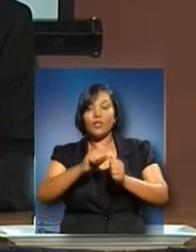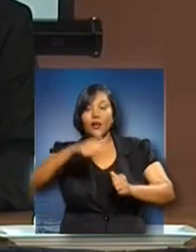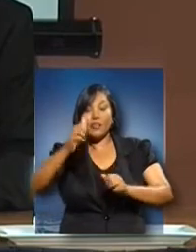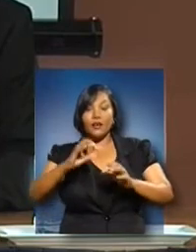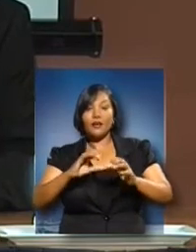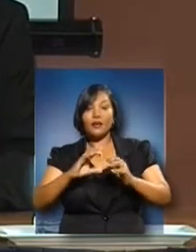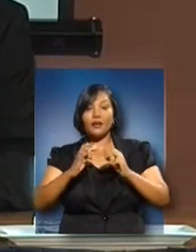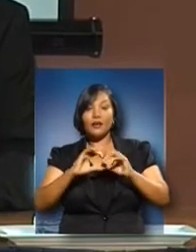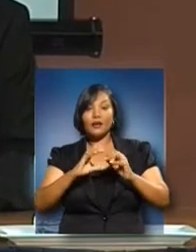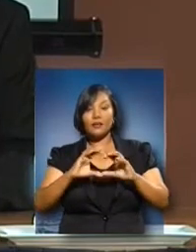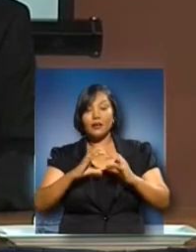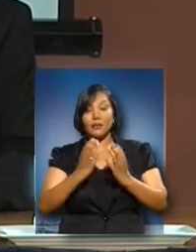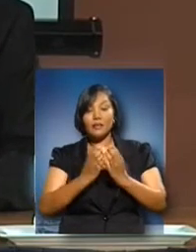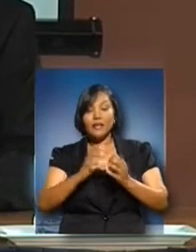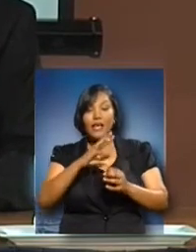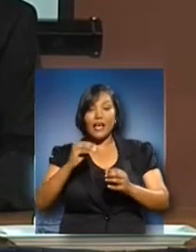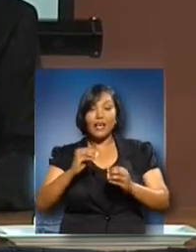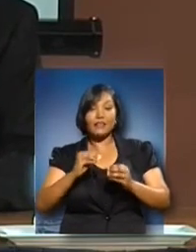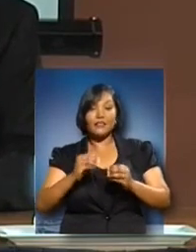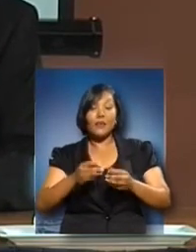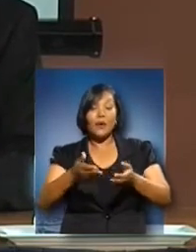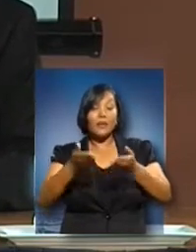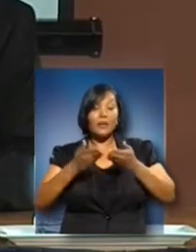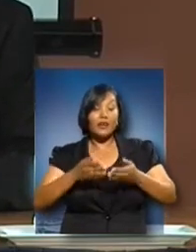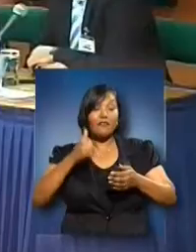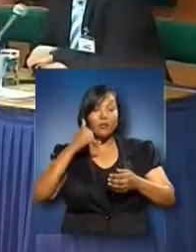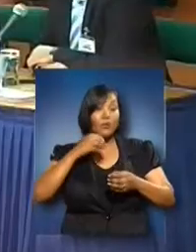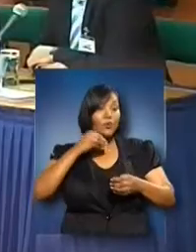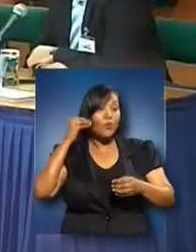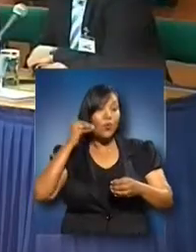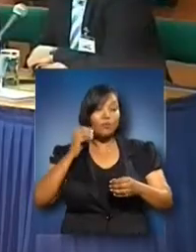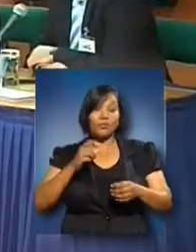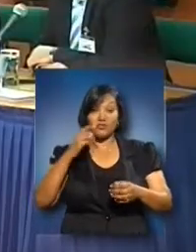put the line here at home. Oh, that's a good idea.